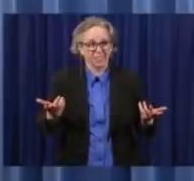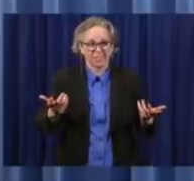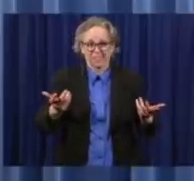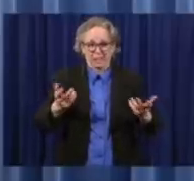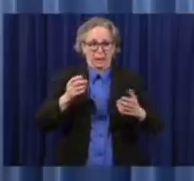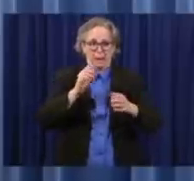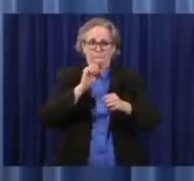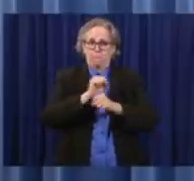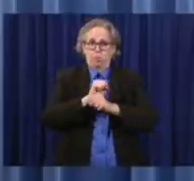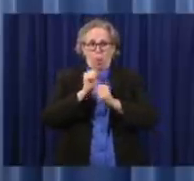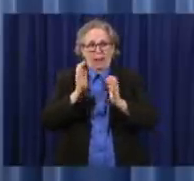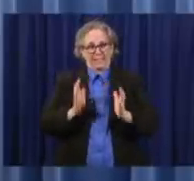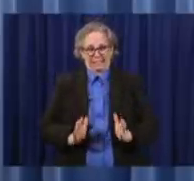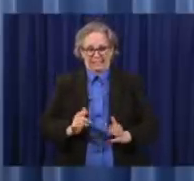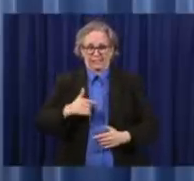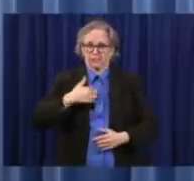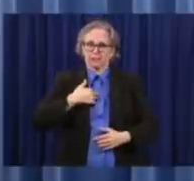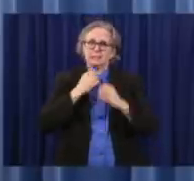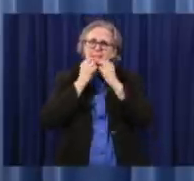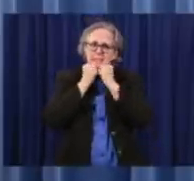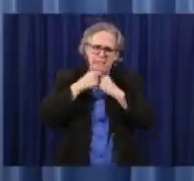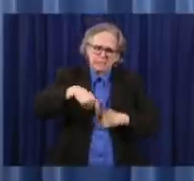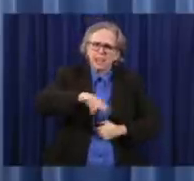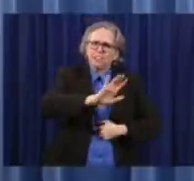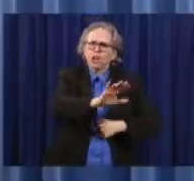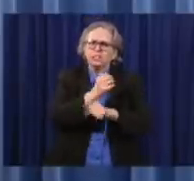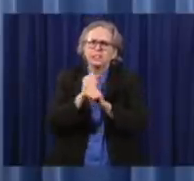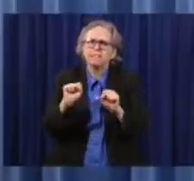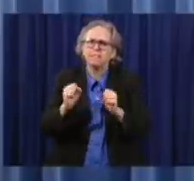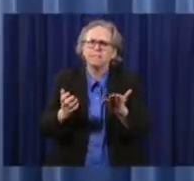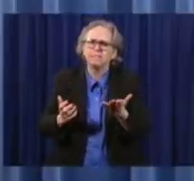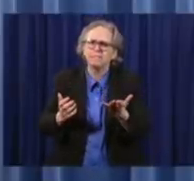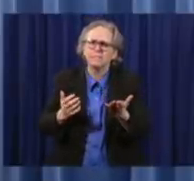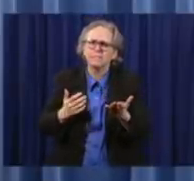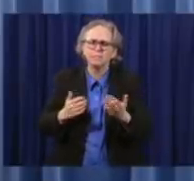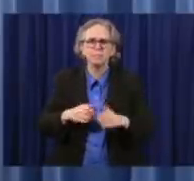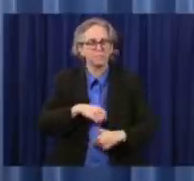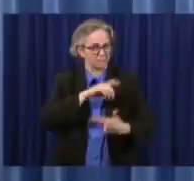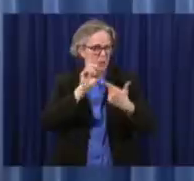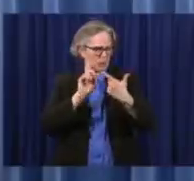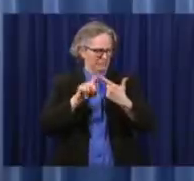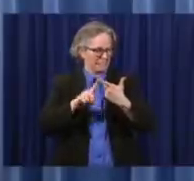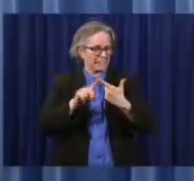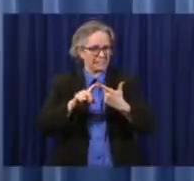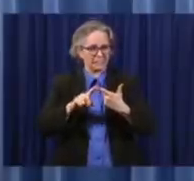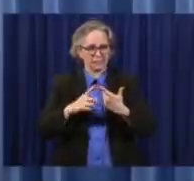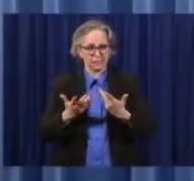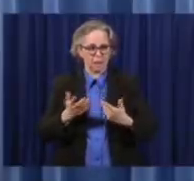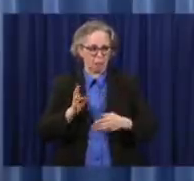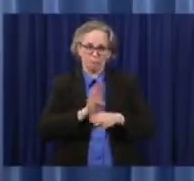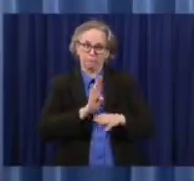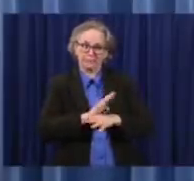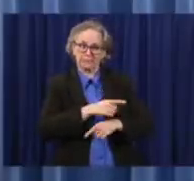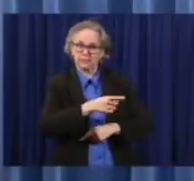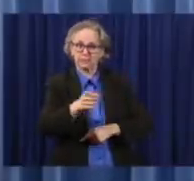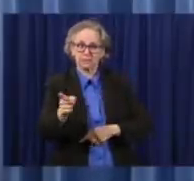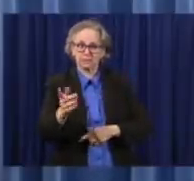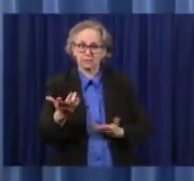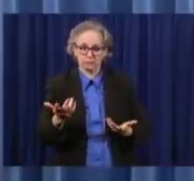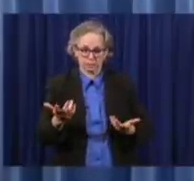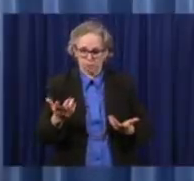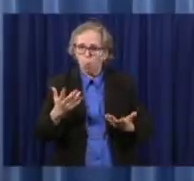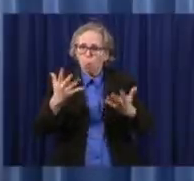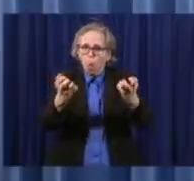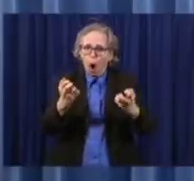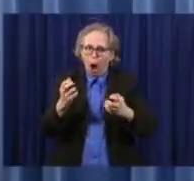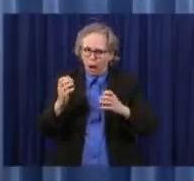businesses. Number two, for those businesses that have customers that come in, we want to keep those